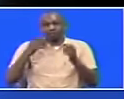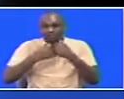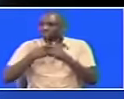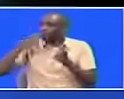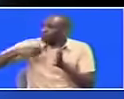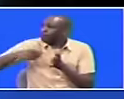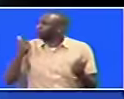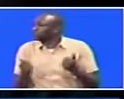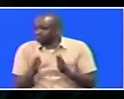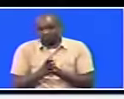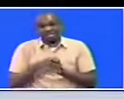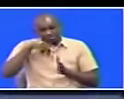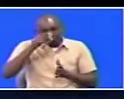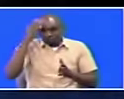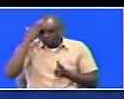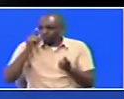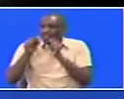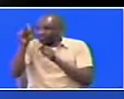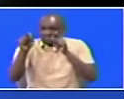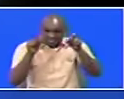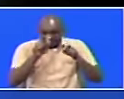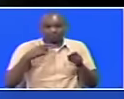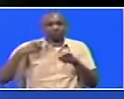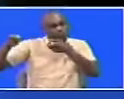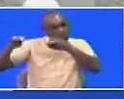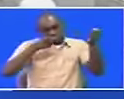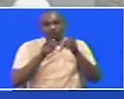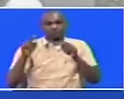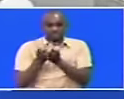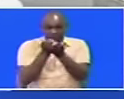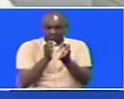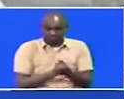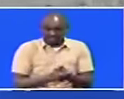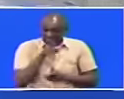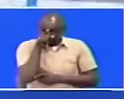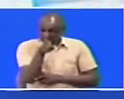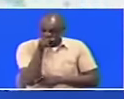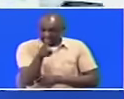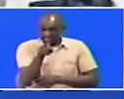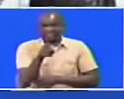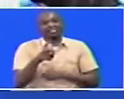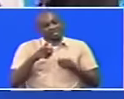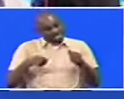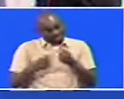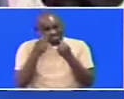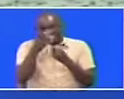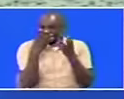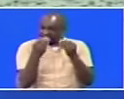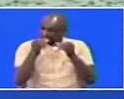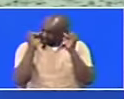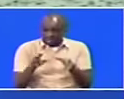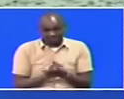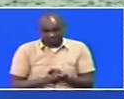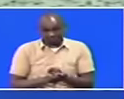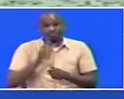and packaging of those in order for shipment to begin. But that minor breakthrough has not come easy.